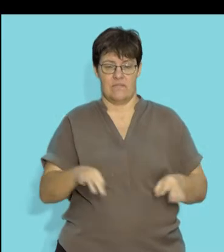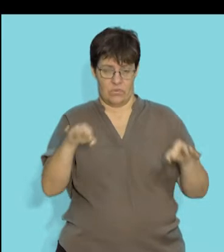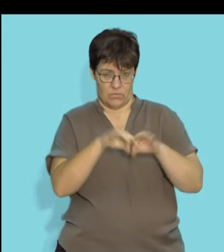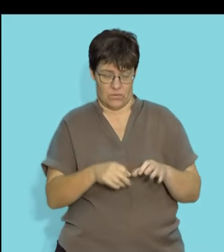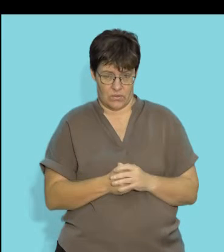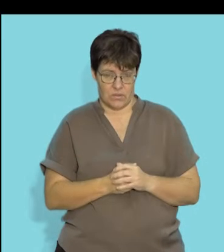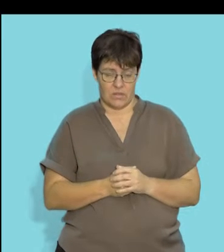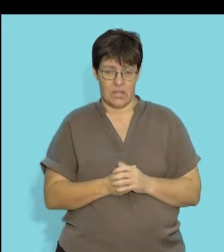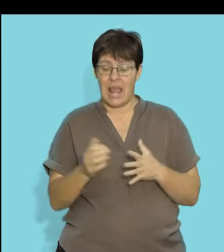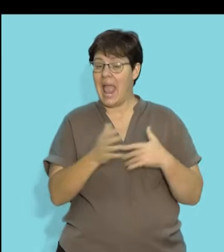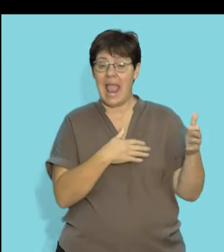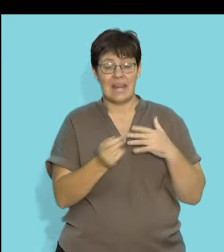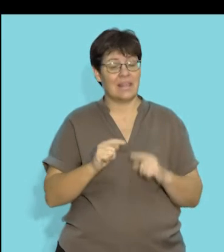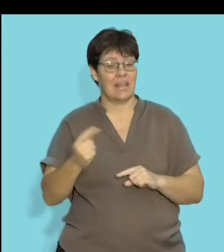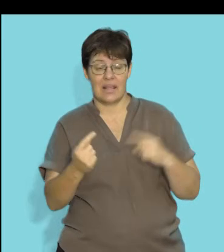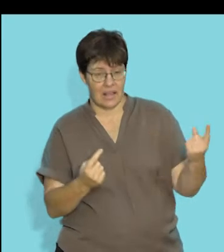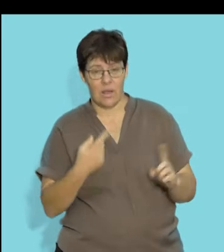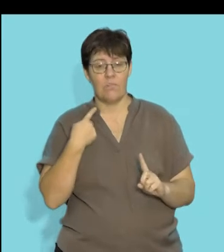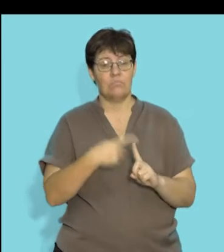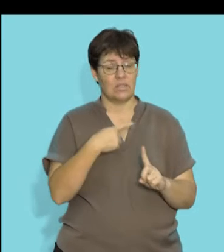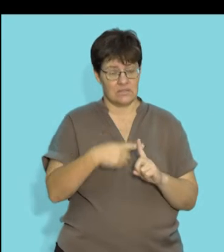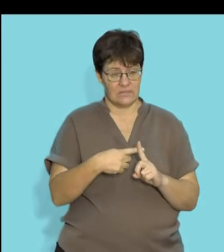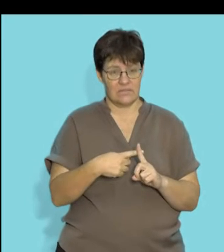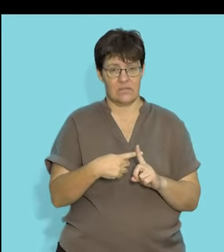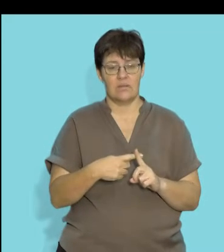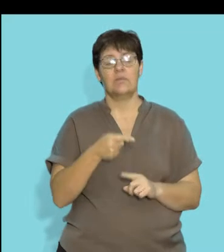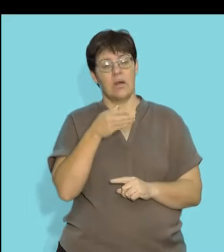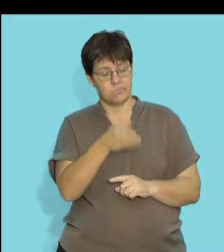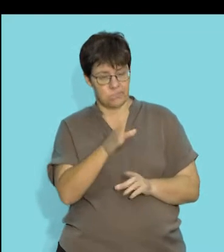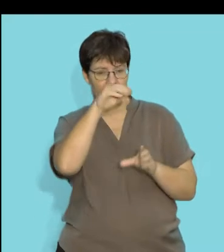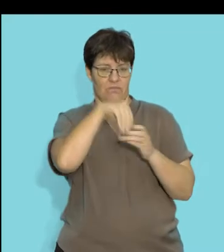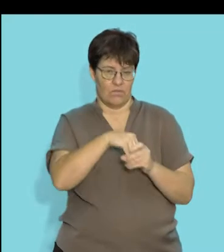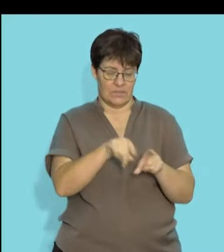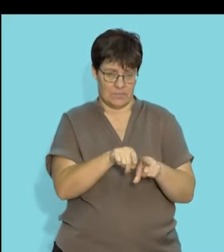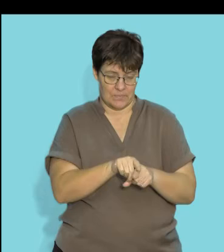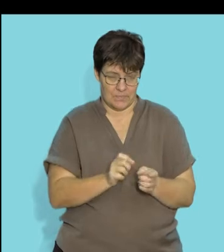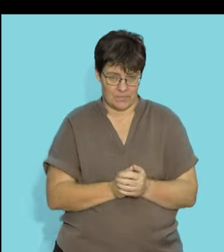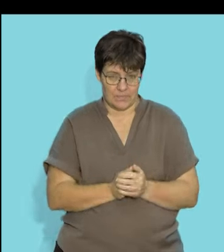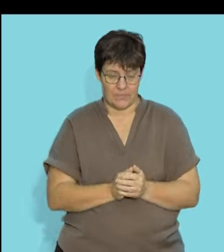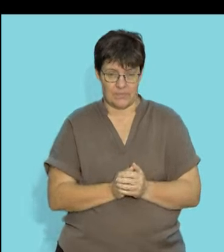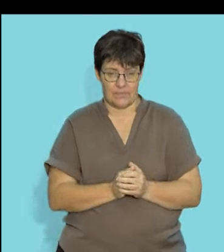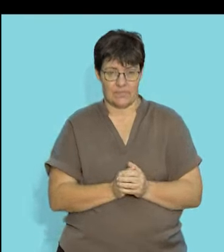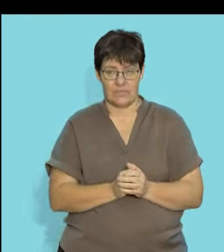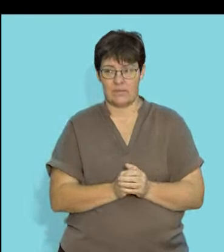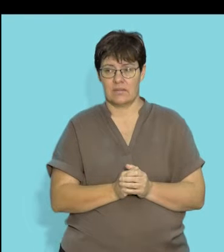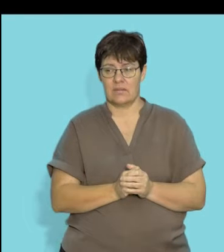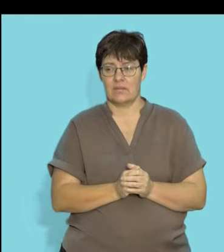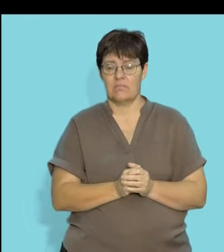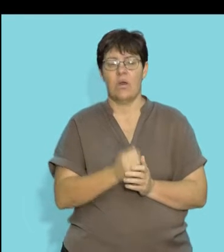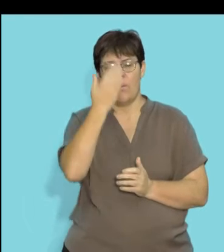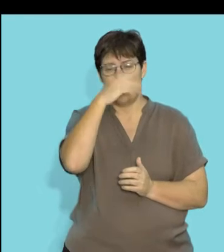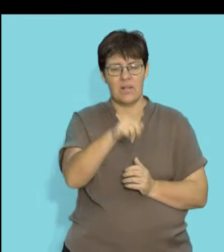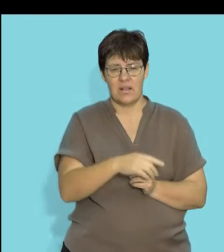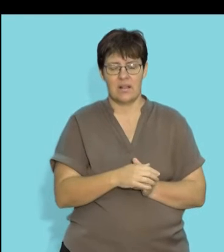of the y values, and then anything else that is positive will also be part of the y values.